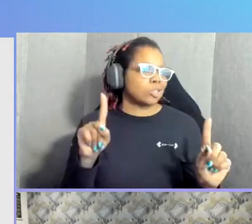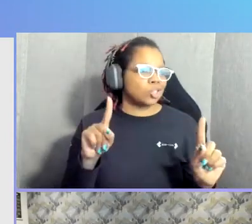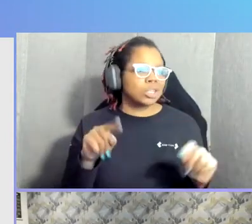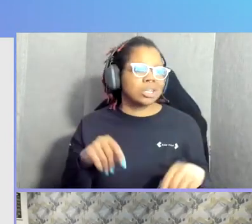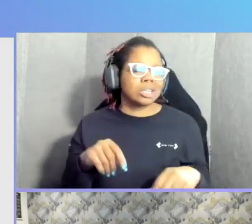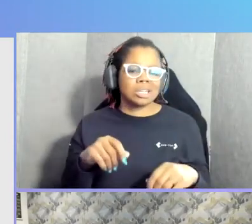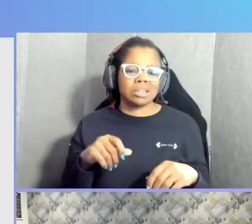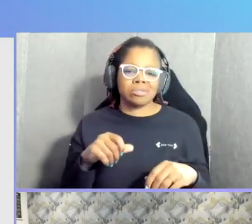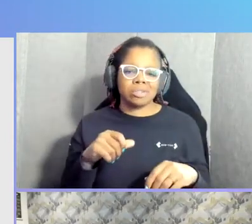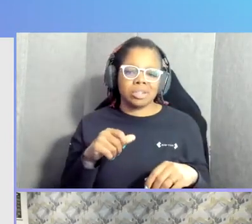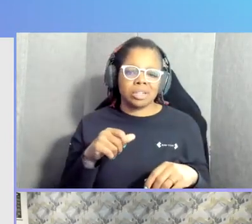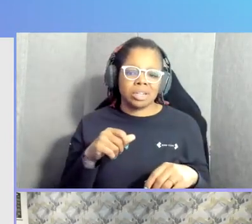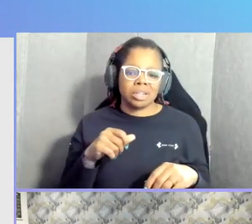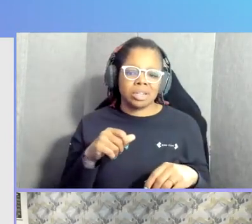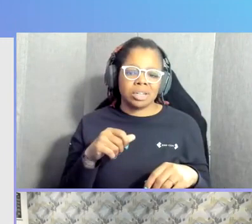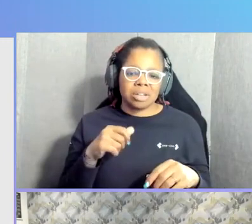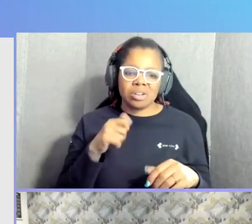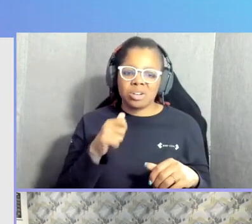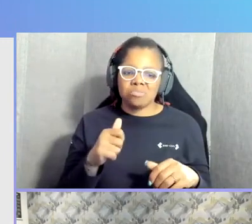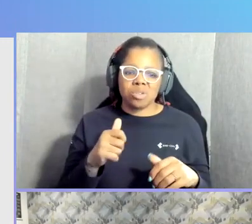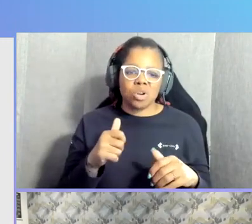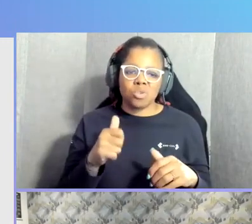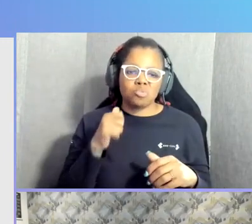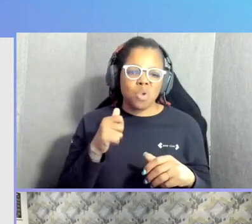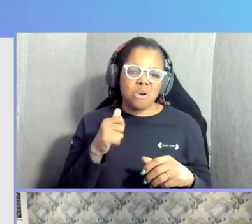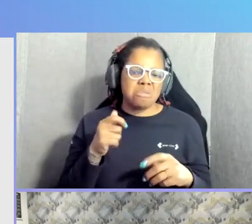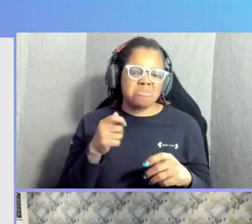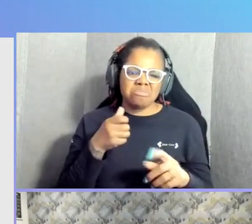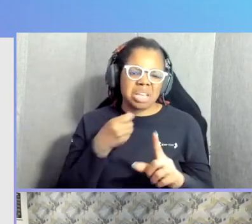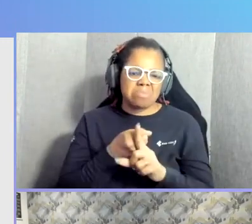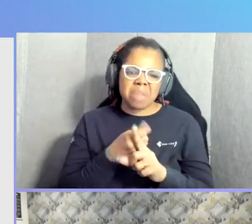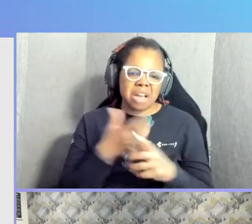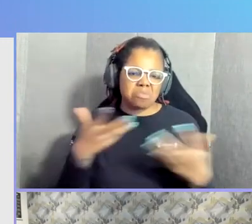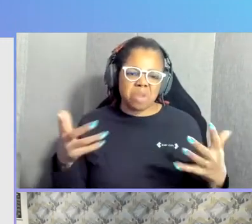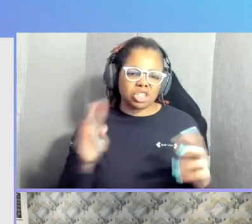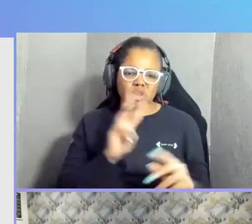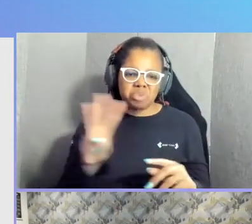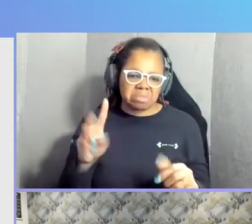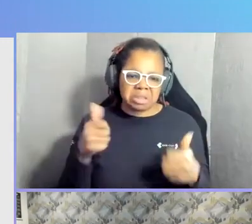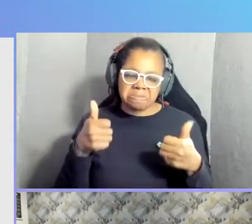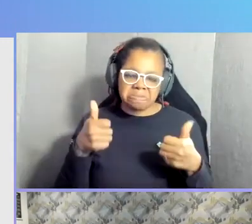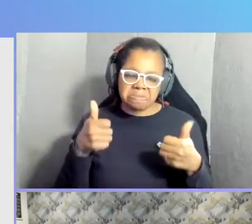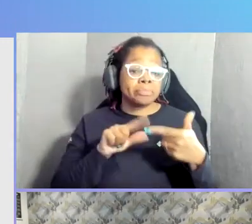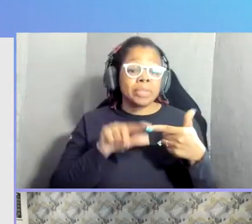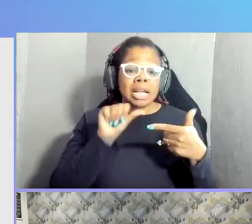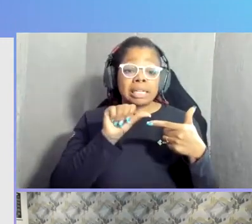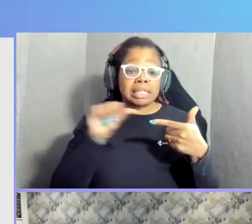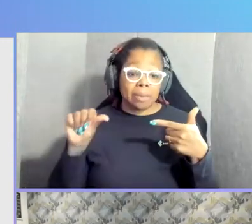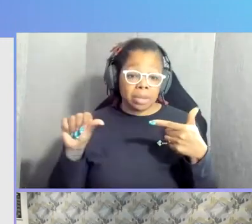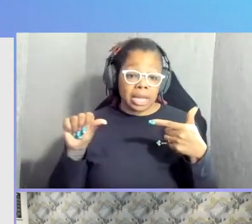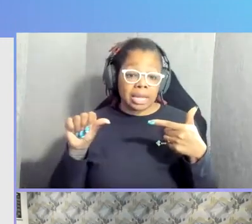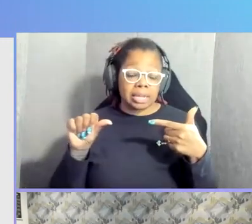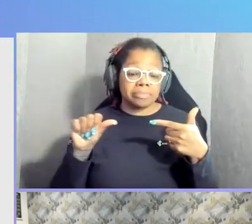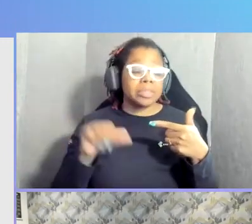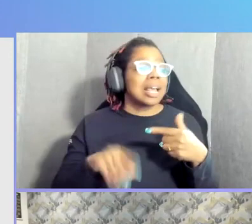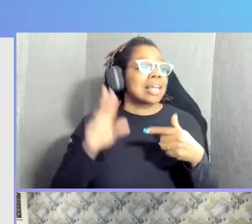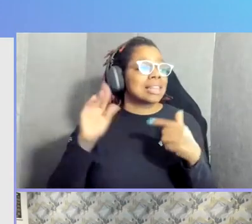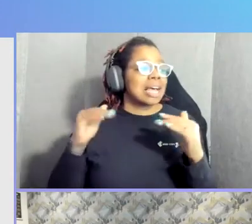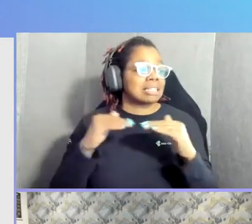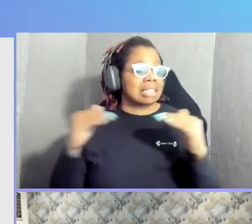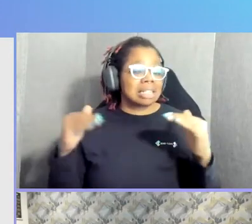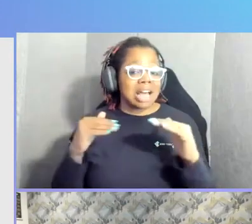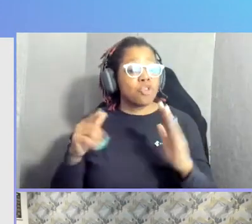not going to cause like a lot of impact on the website. You can do that. We have the double A, that it's the level that it's